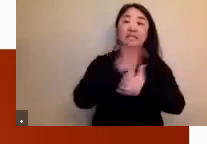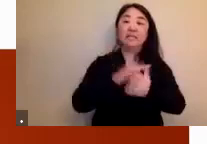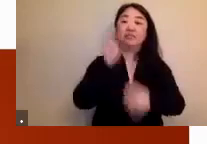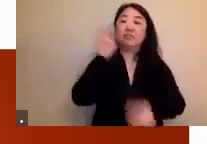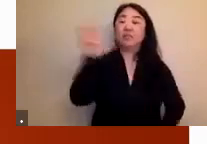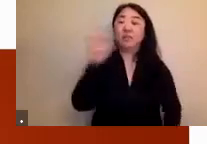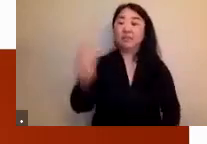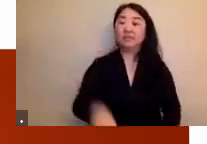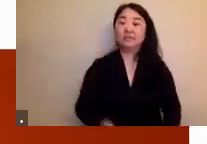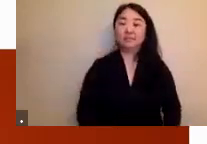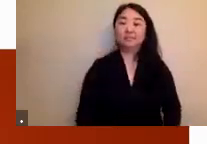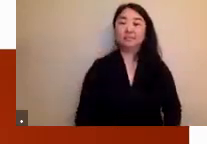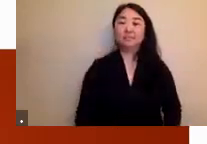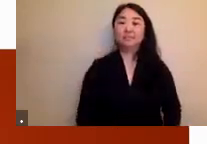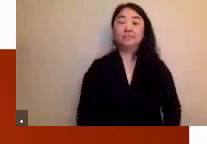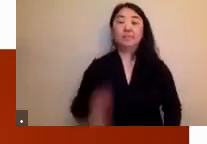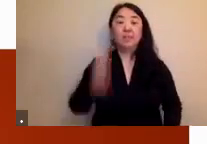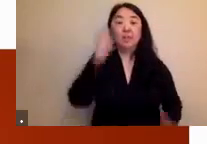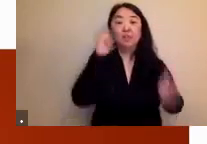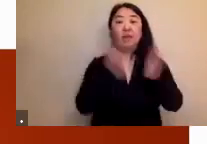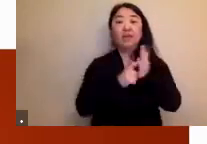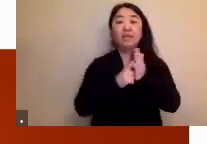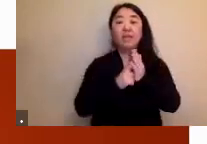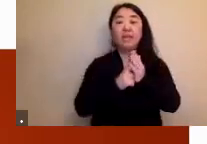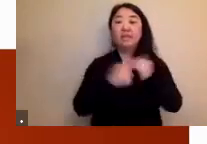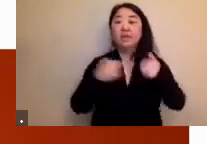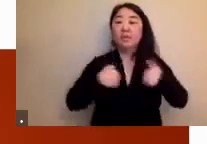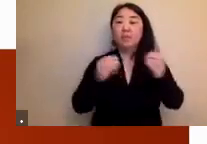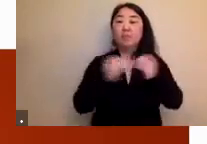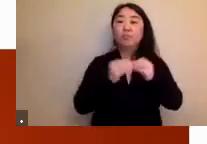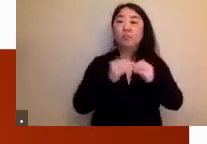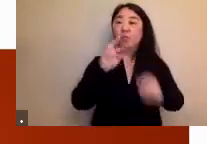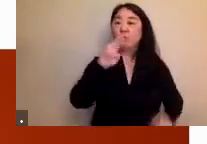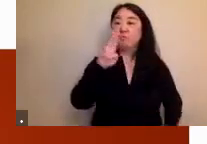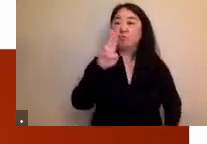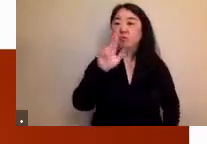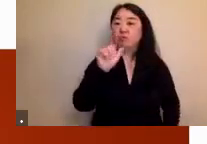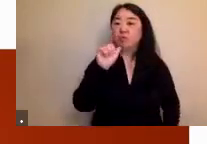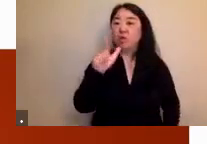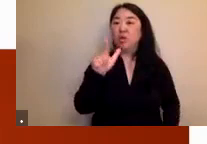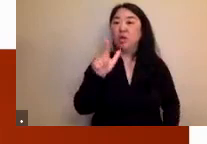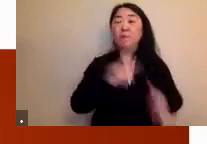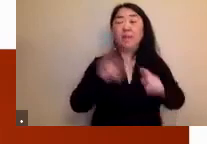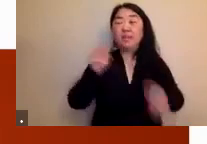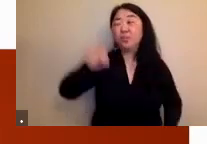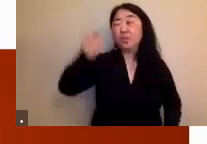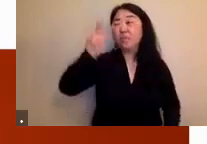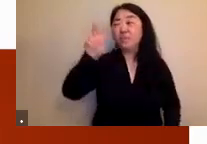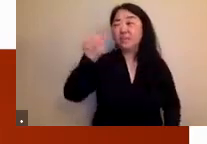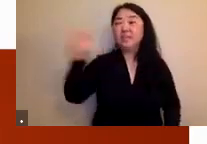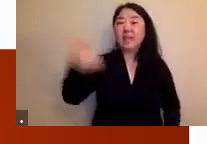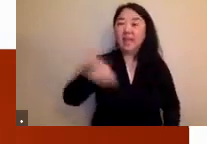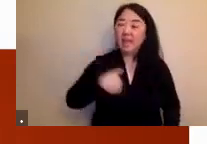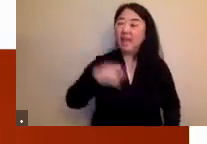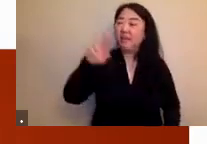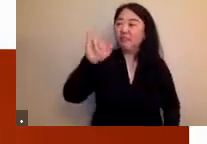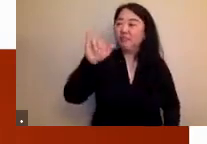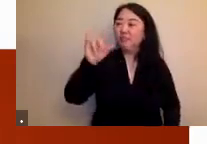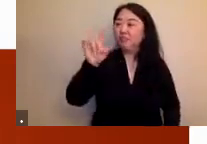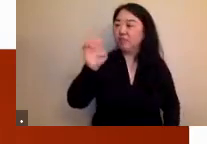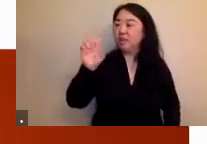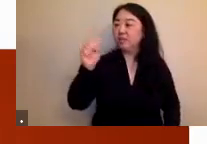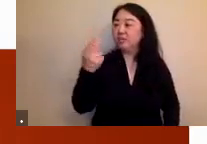not in this area here because we're more of a rural highway system, but in Northern Virginia, they have rideshare programs where they